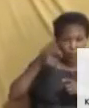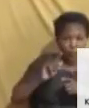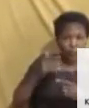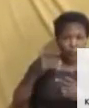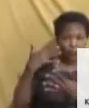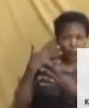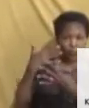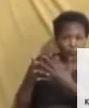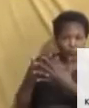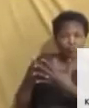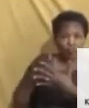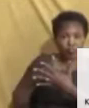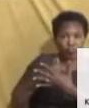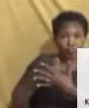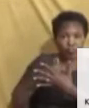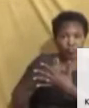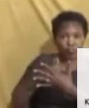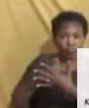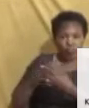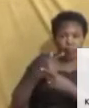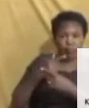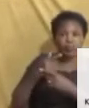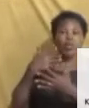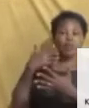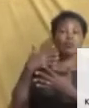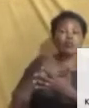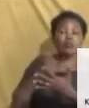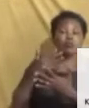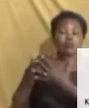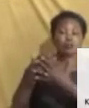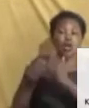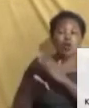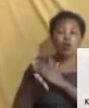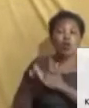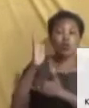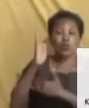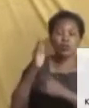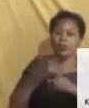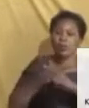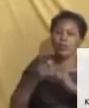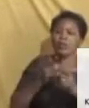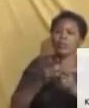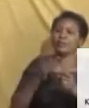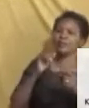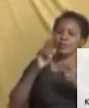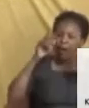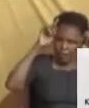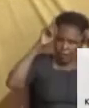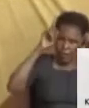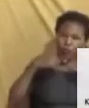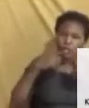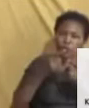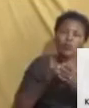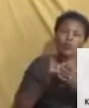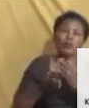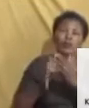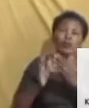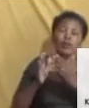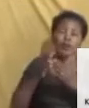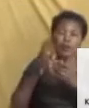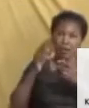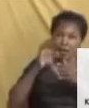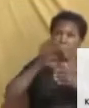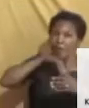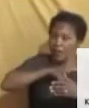goats." "But you're not a goat." The antelope tells the elephant, "It may take 20 years